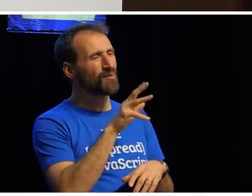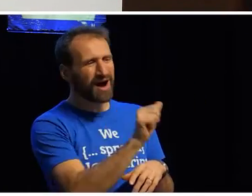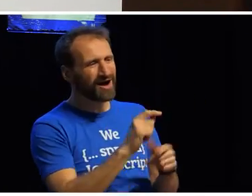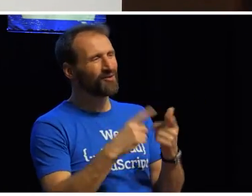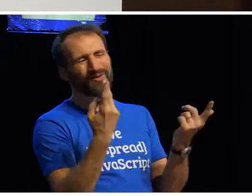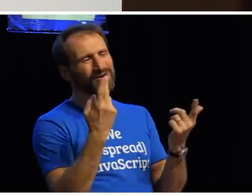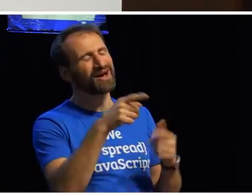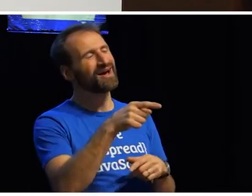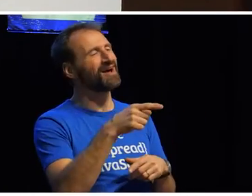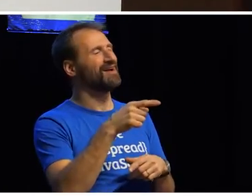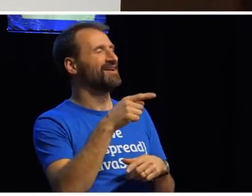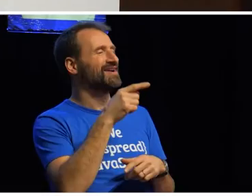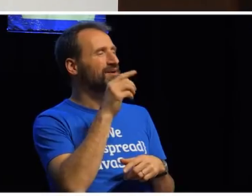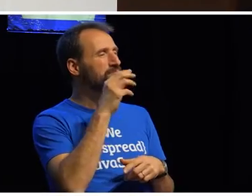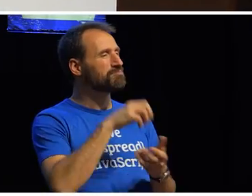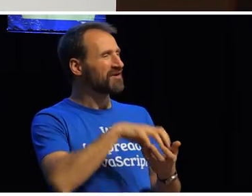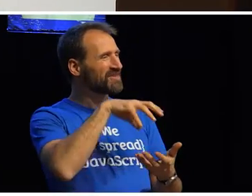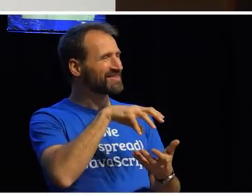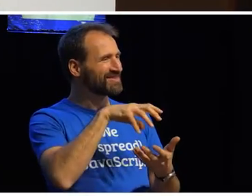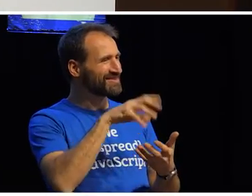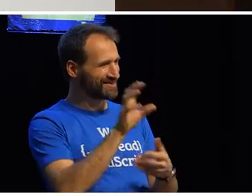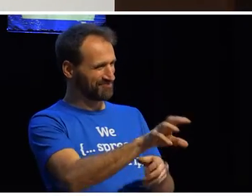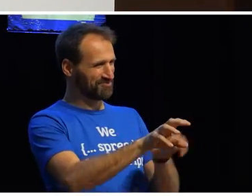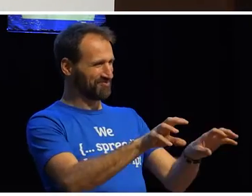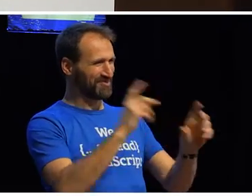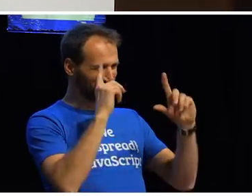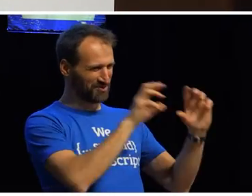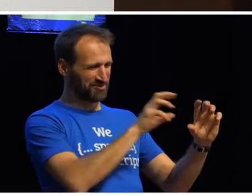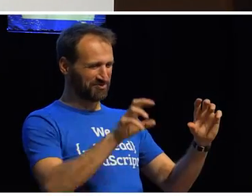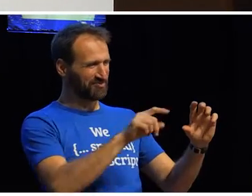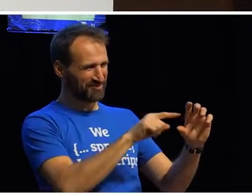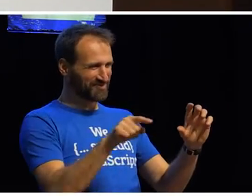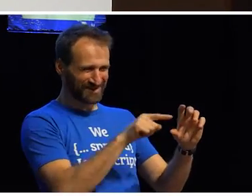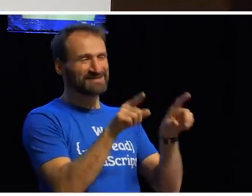So this is a similar thing, so using, you know, detecting cats instead.